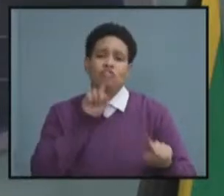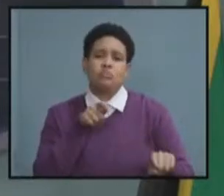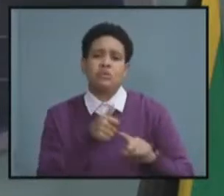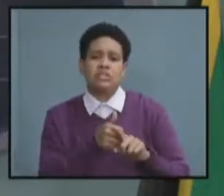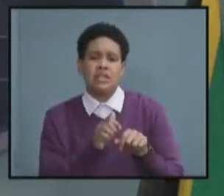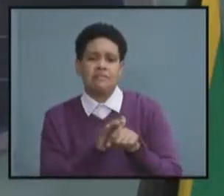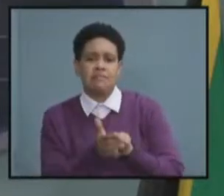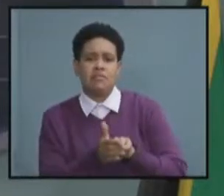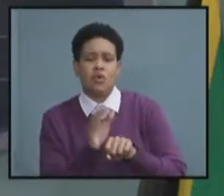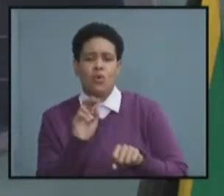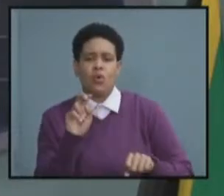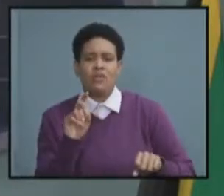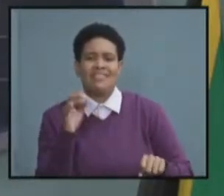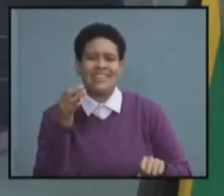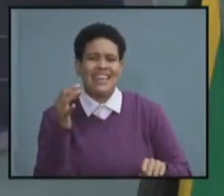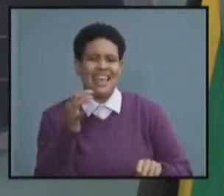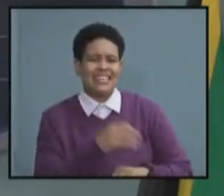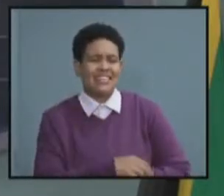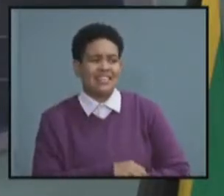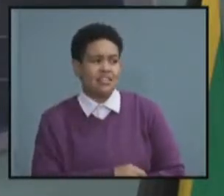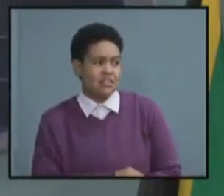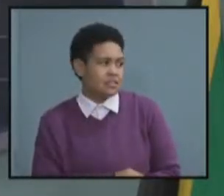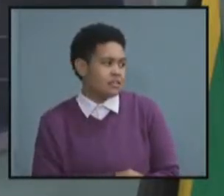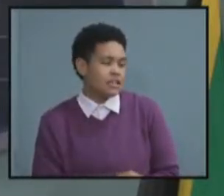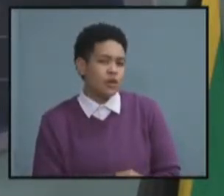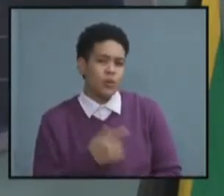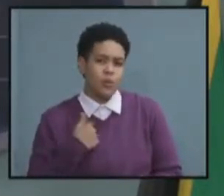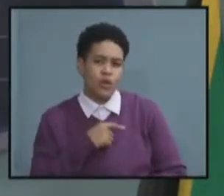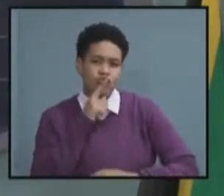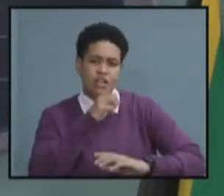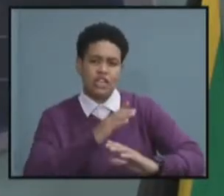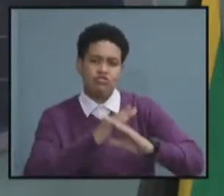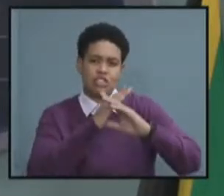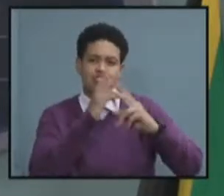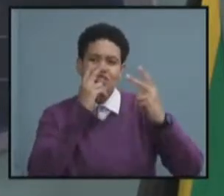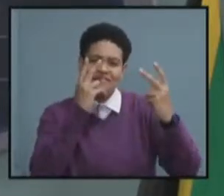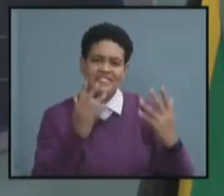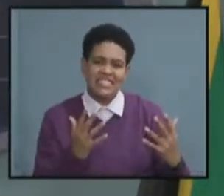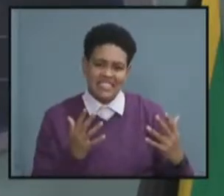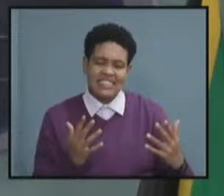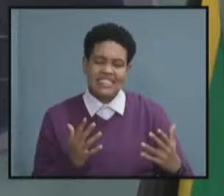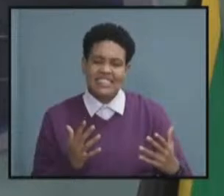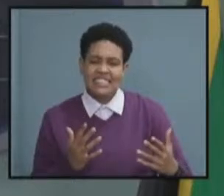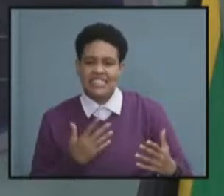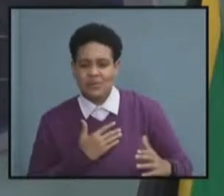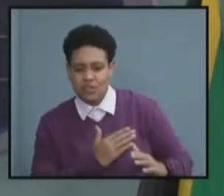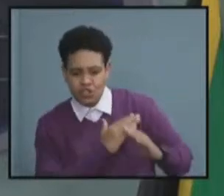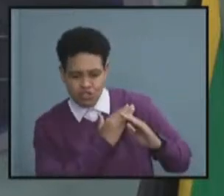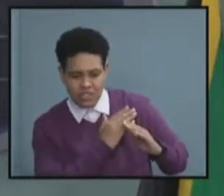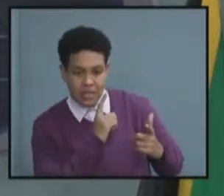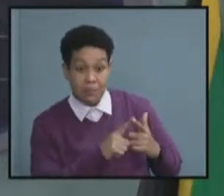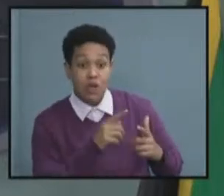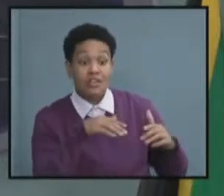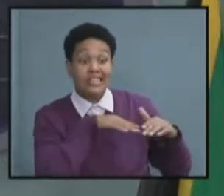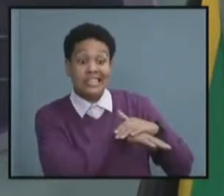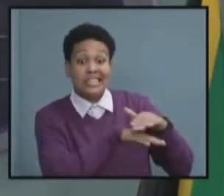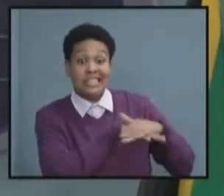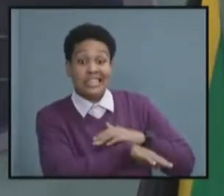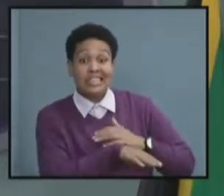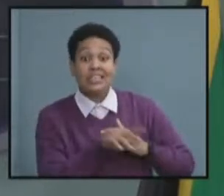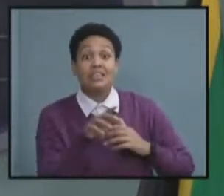to COVID-19, we had restricted visits and intake into